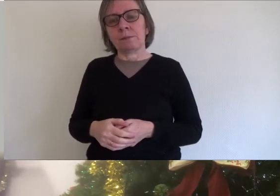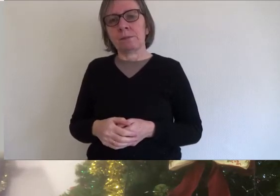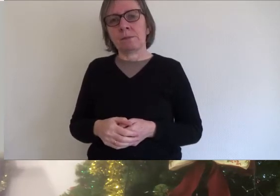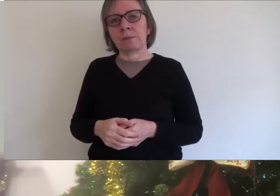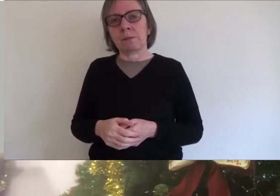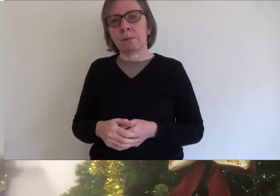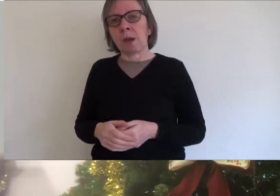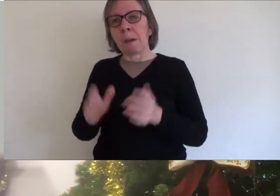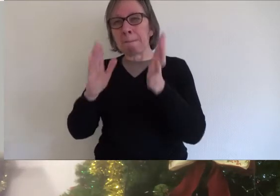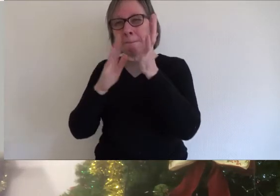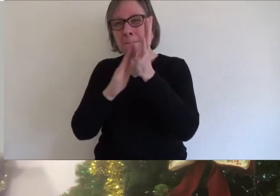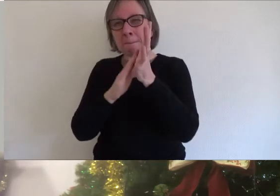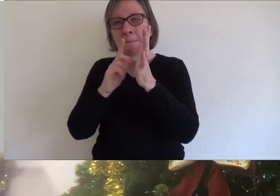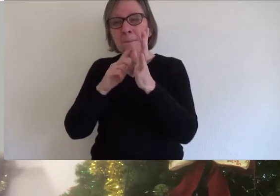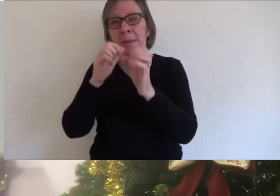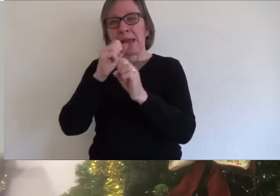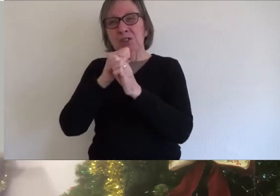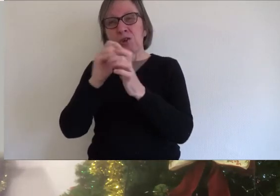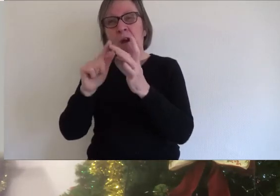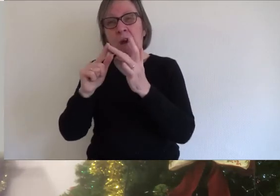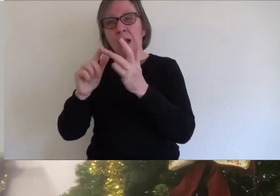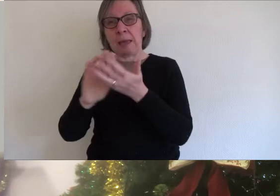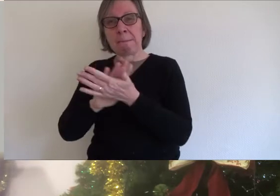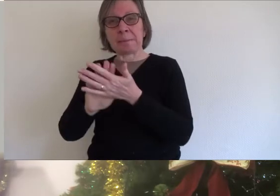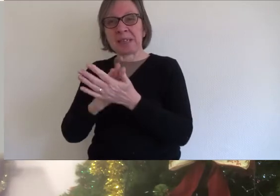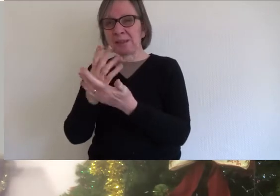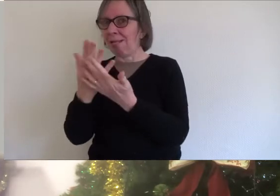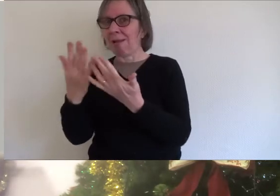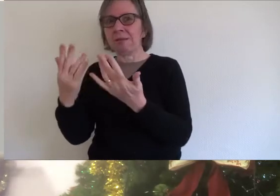to them, Magi, which was plural, magus for